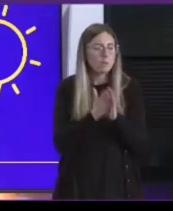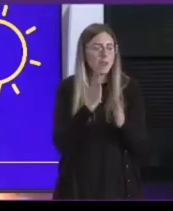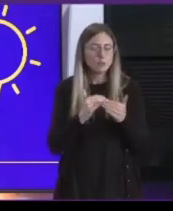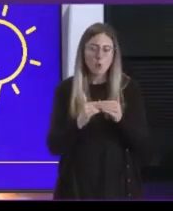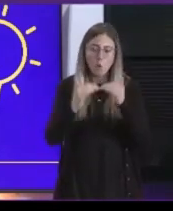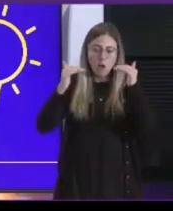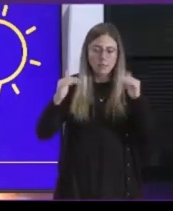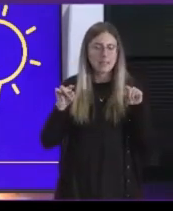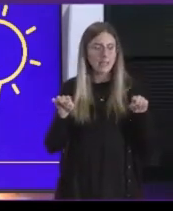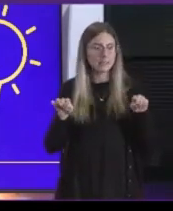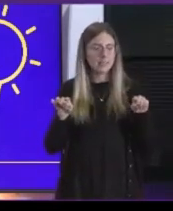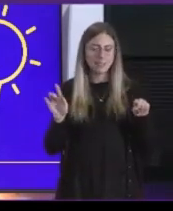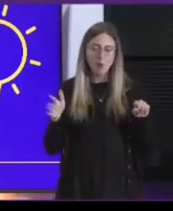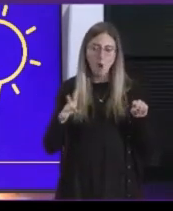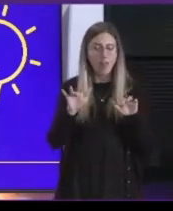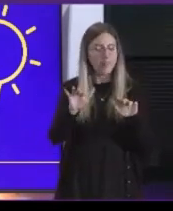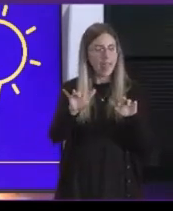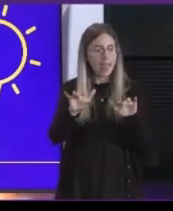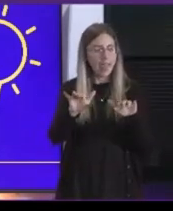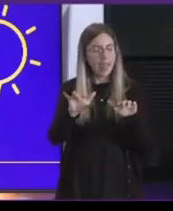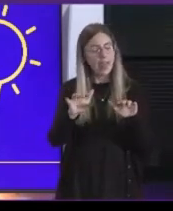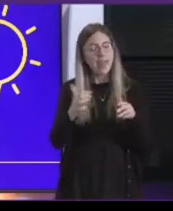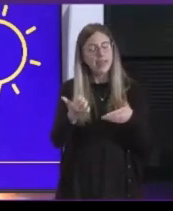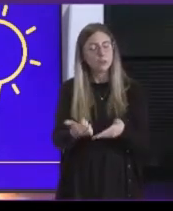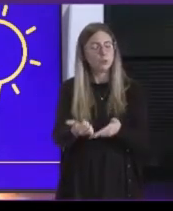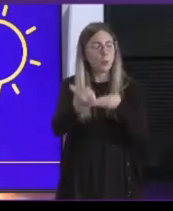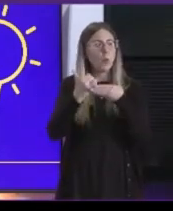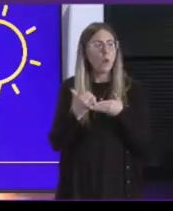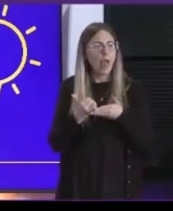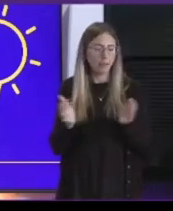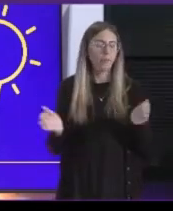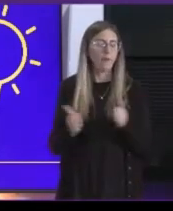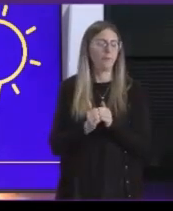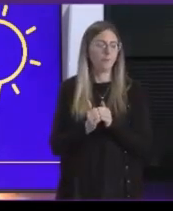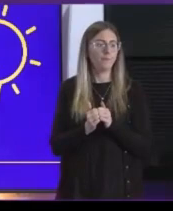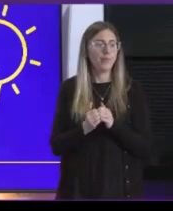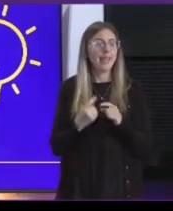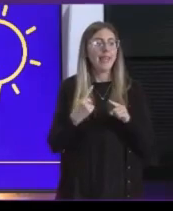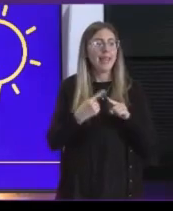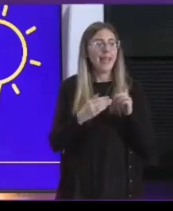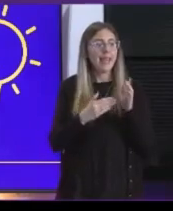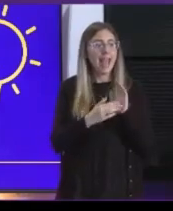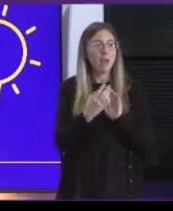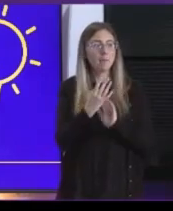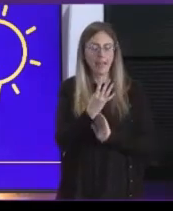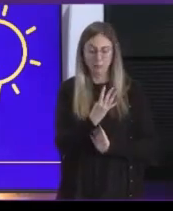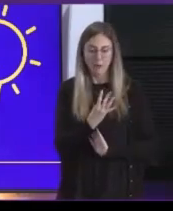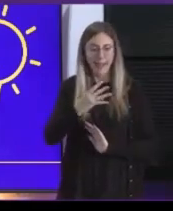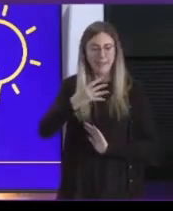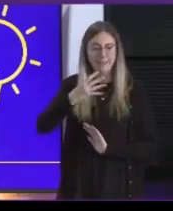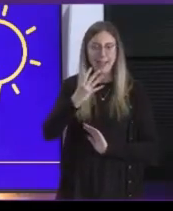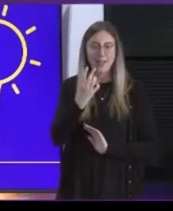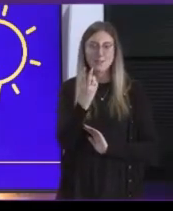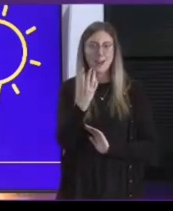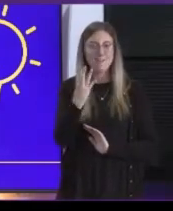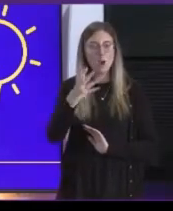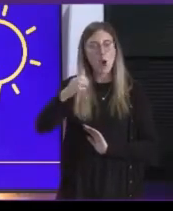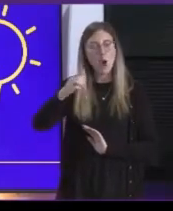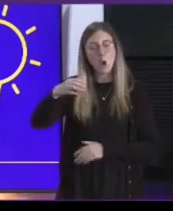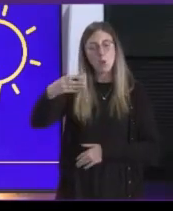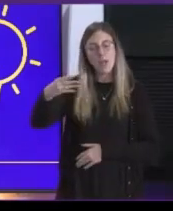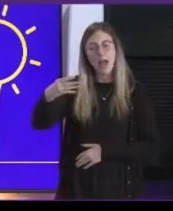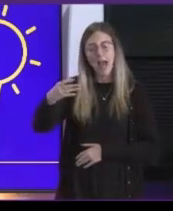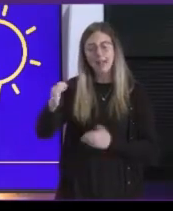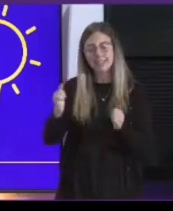standards are there to act as presumed conformance. And the EN301549 being the main standard, we